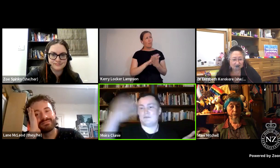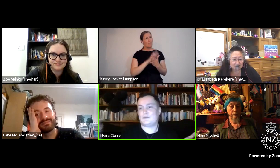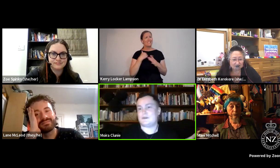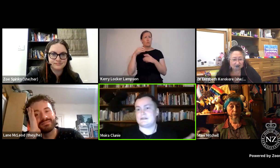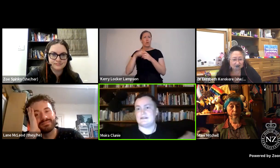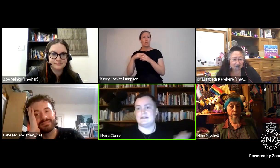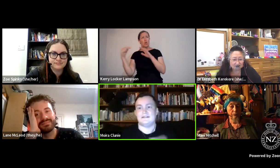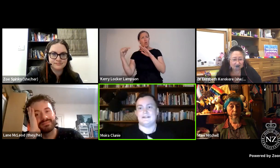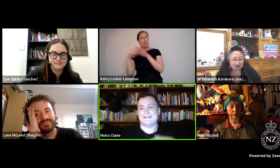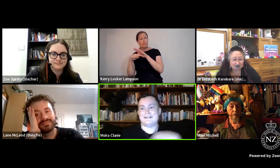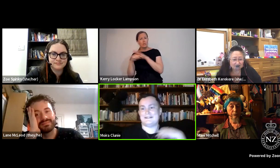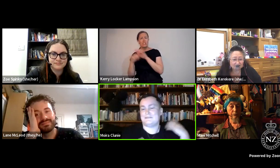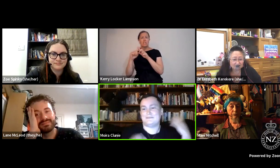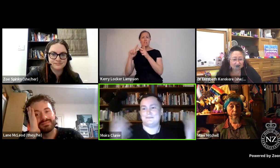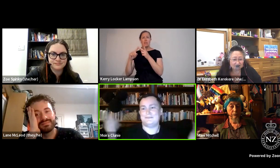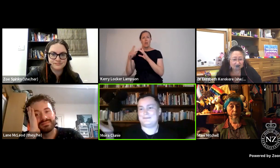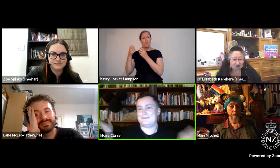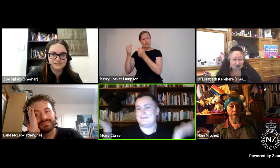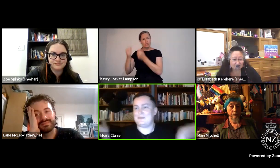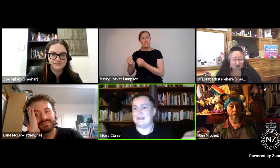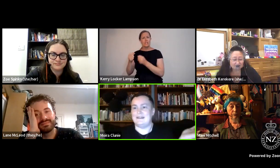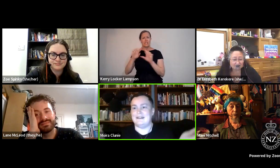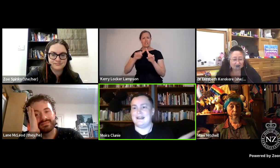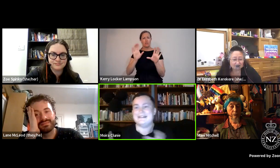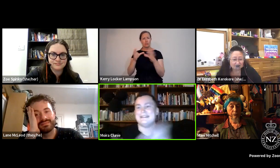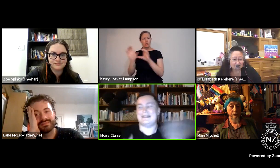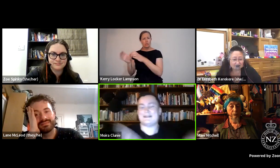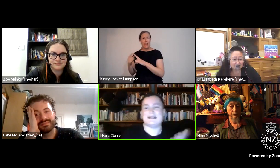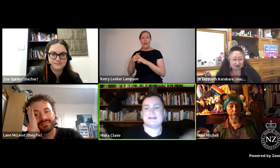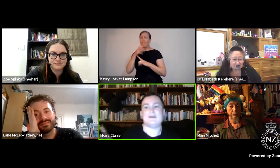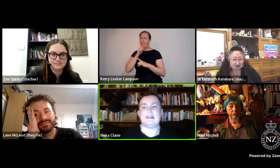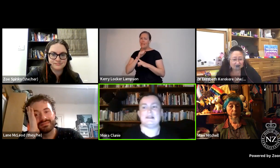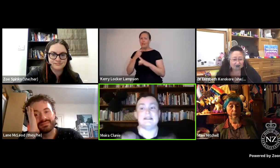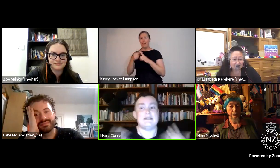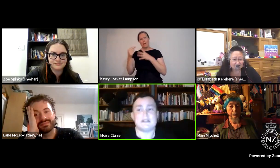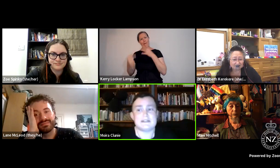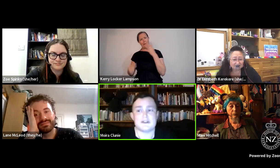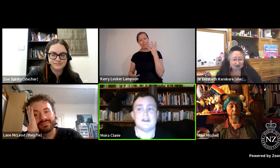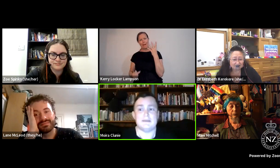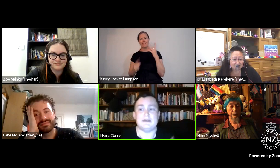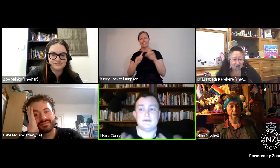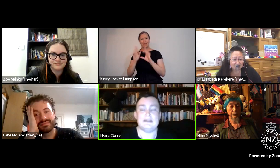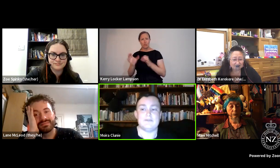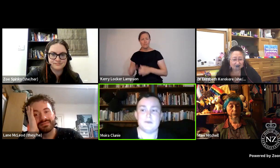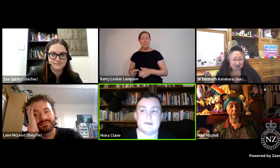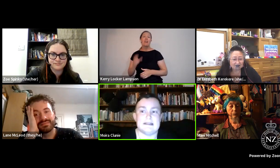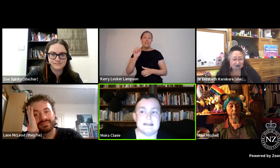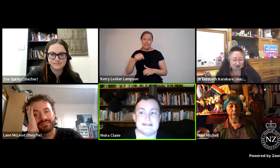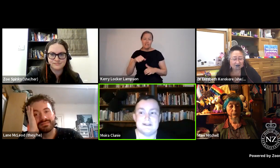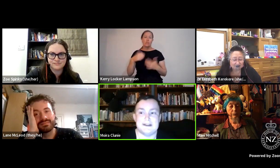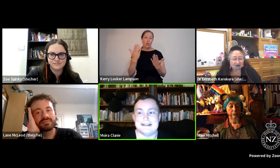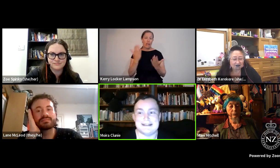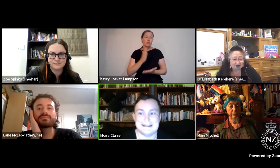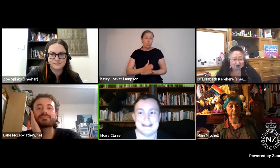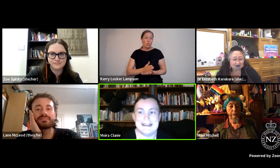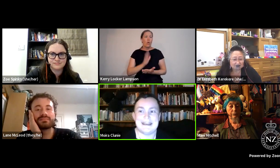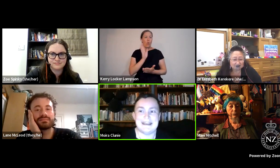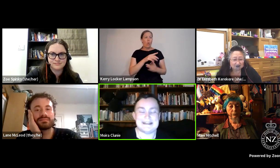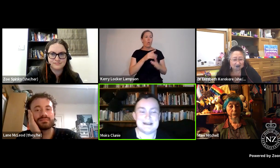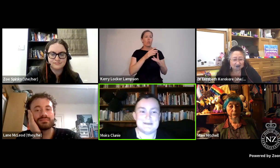refugees and prisoners and men and XYZ population, and which is true. I mean, every population has their own needs